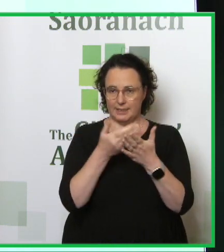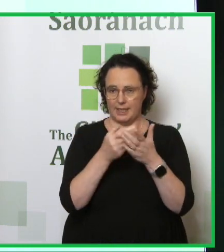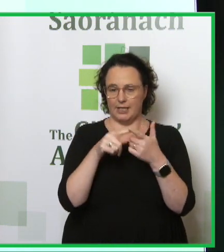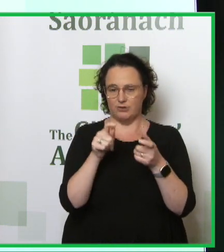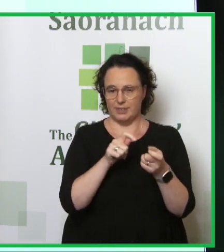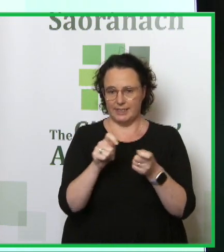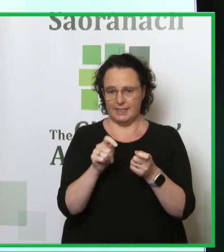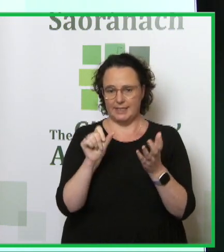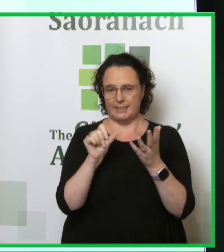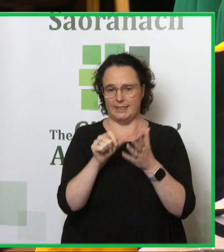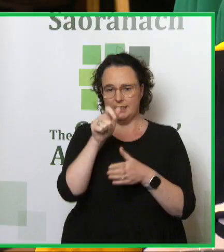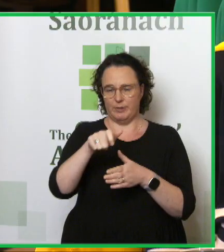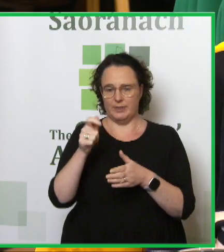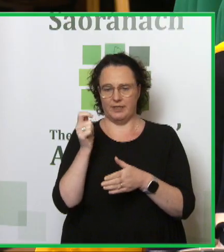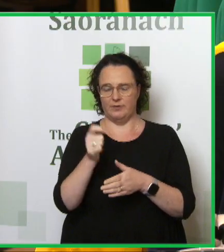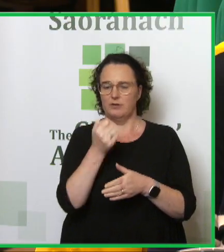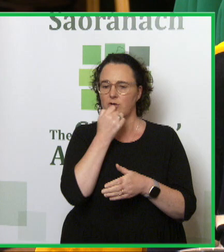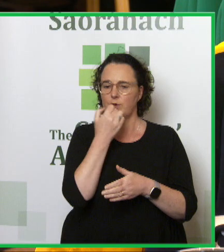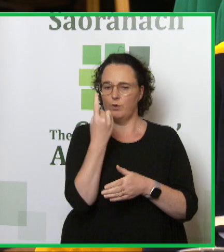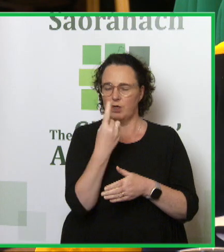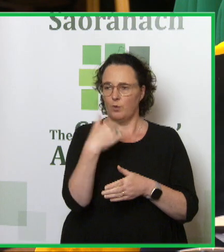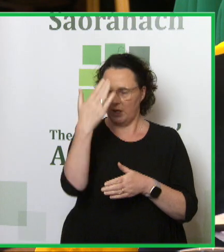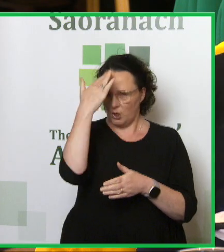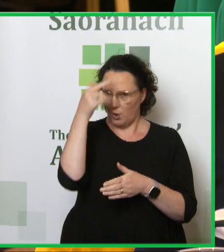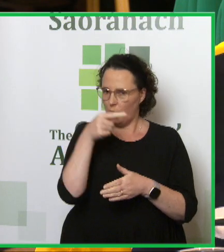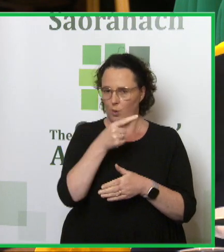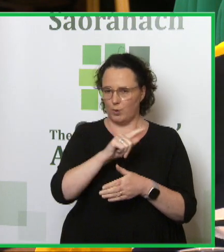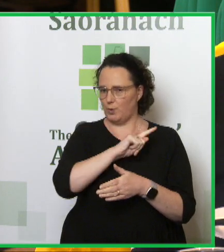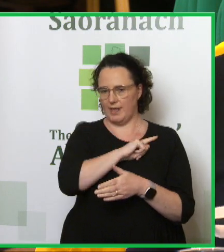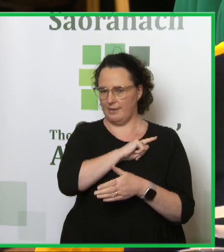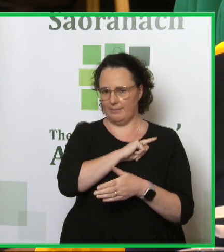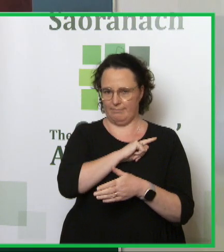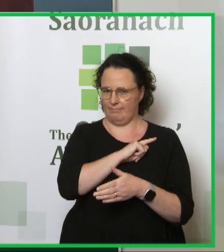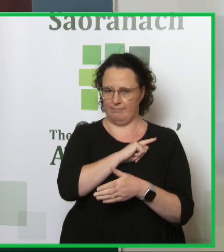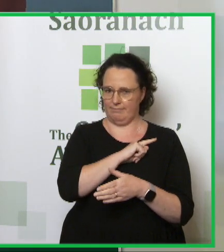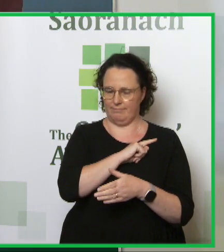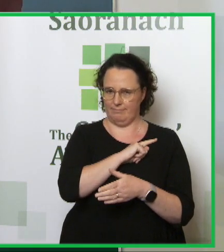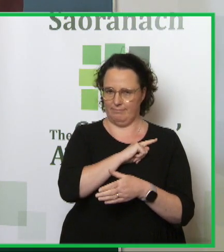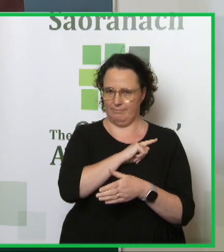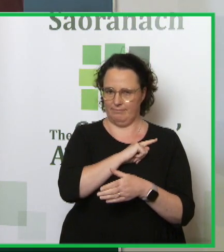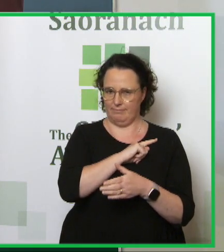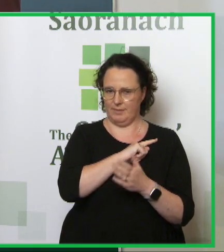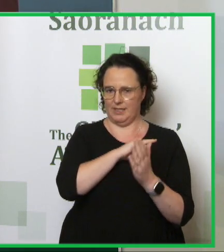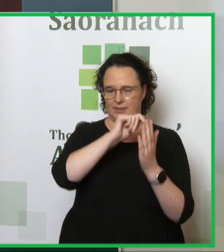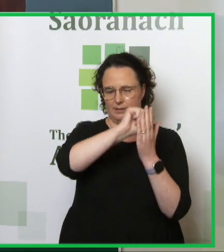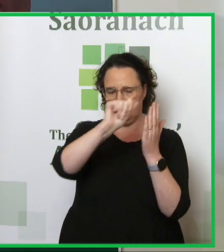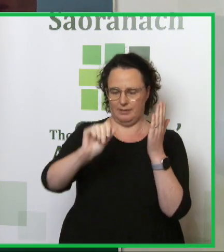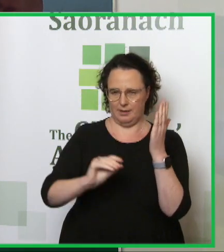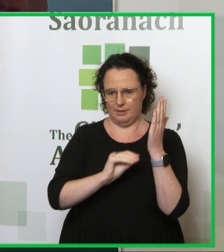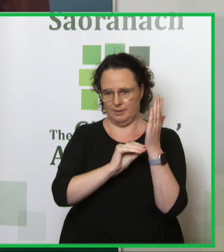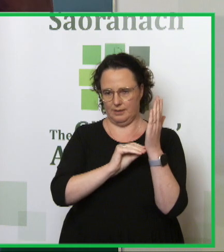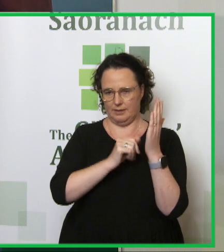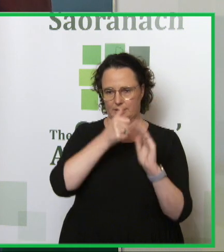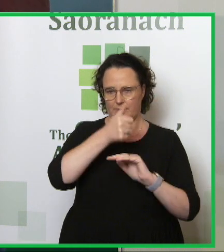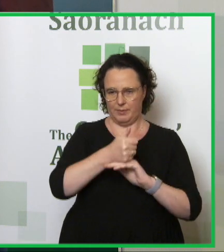gave it their number 1. We know legalisation and regulation isn't going to win the race. It's at the bottom of it's the last runner. It's going to